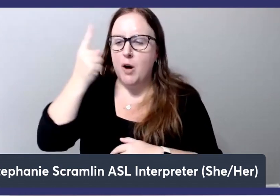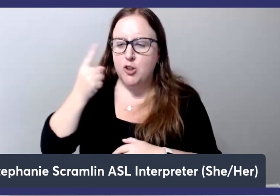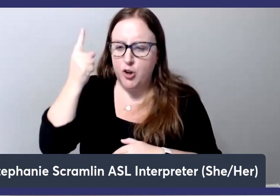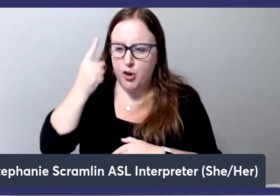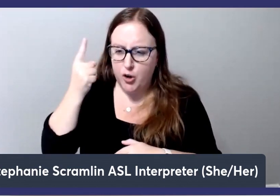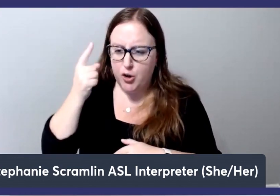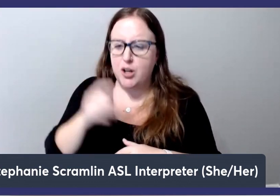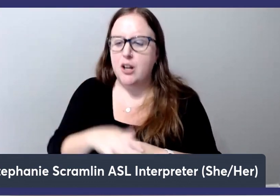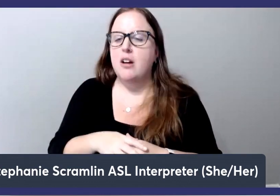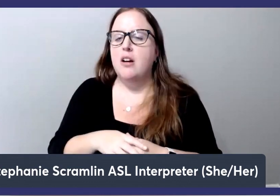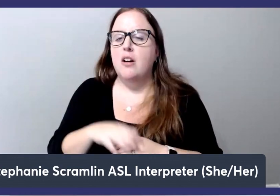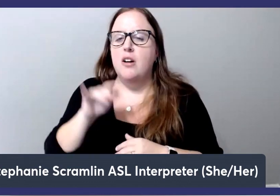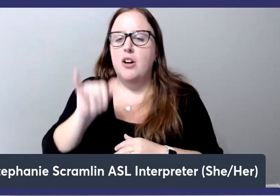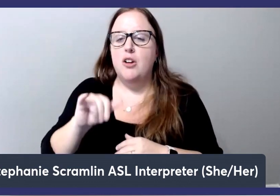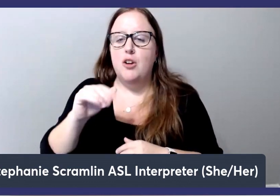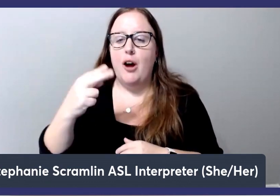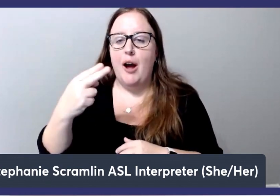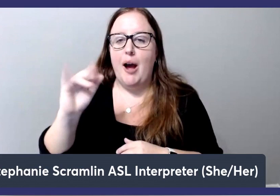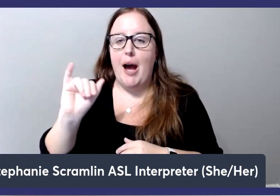that